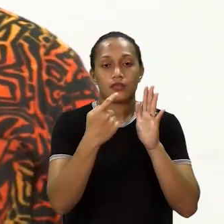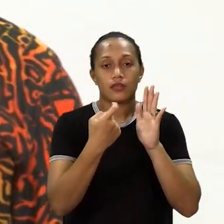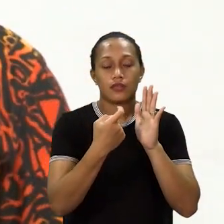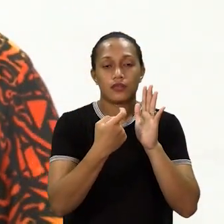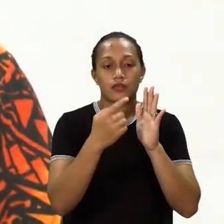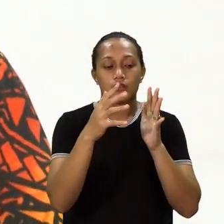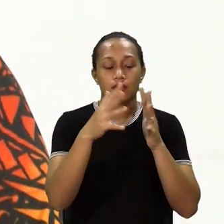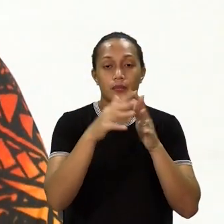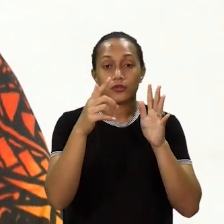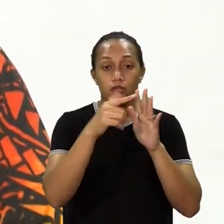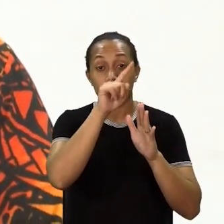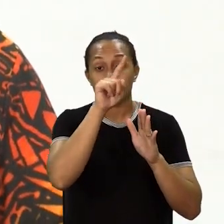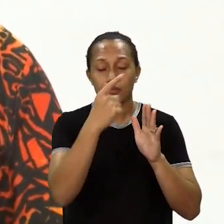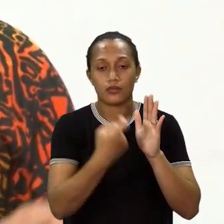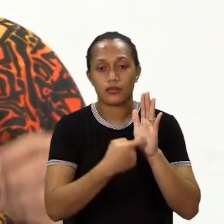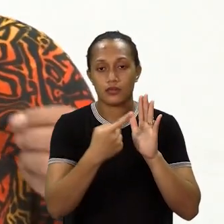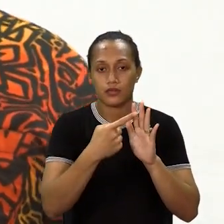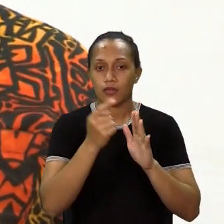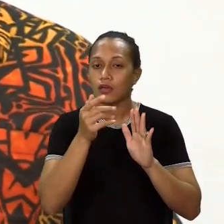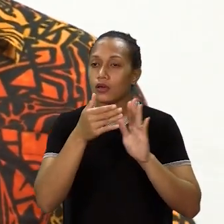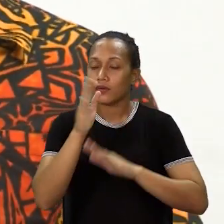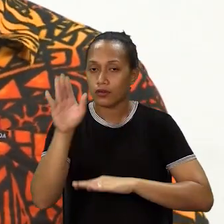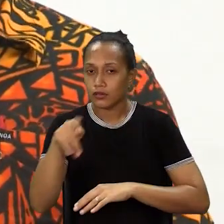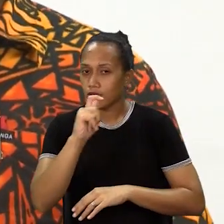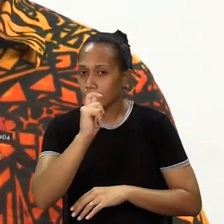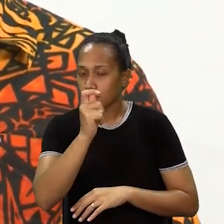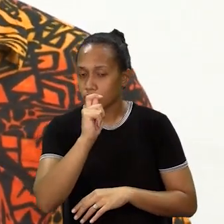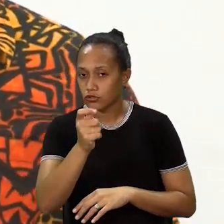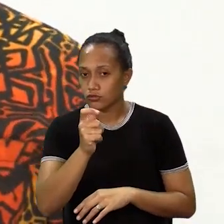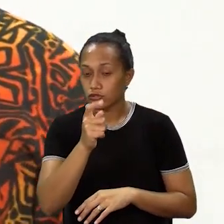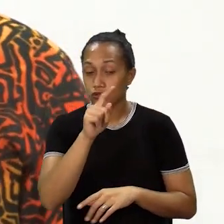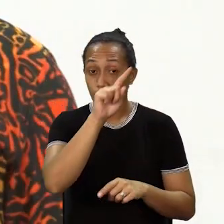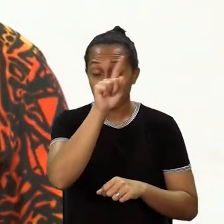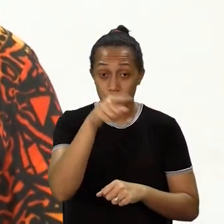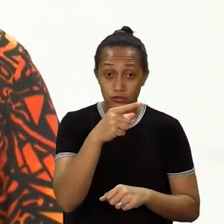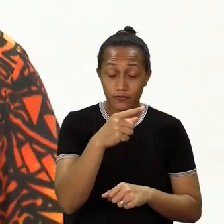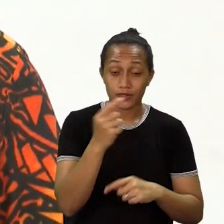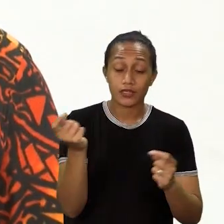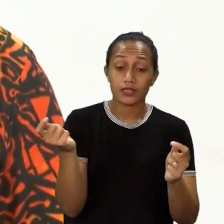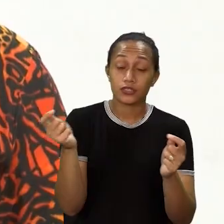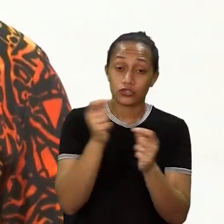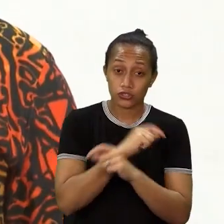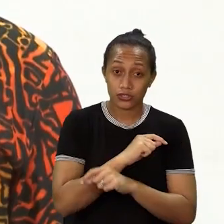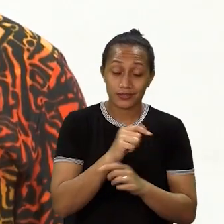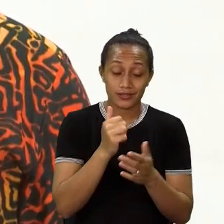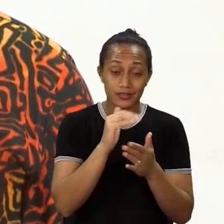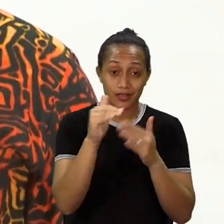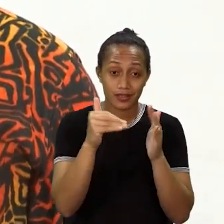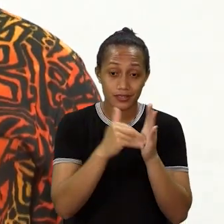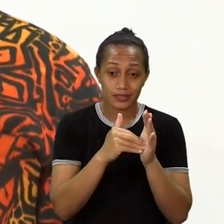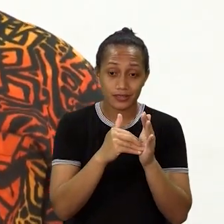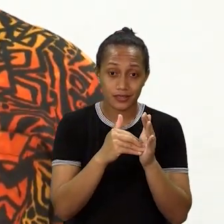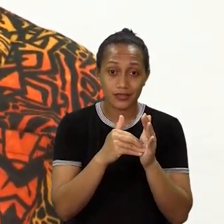form, we're going home very soon. Right? The apostrophe there is replacing